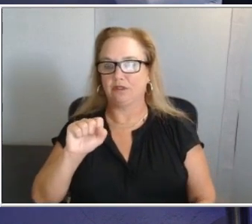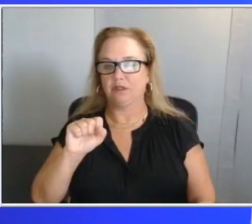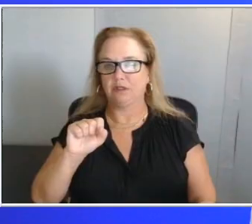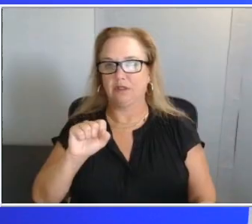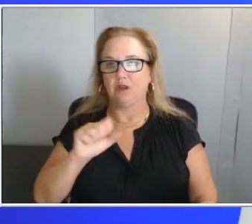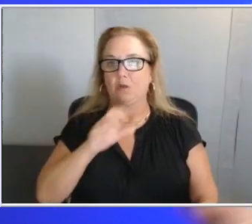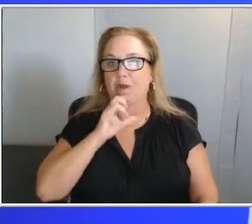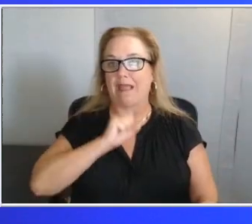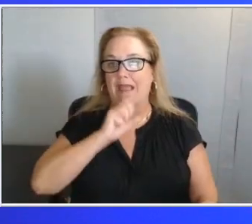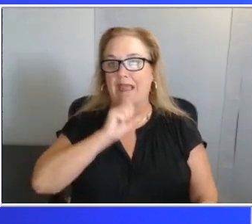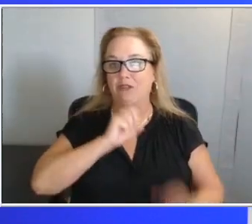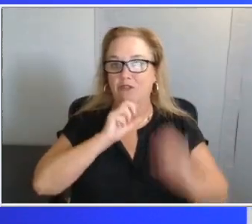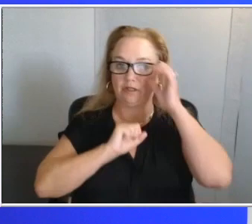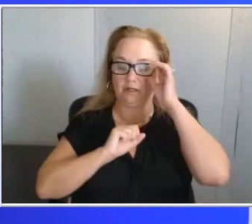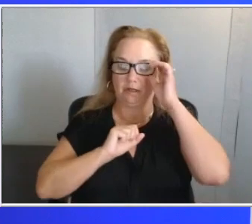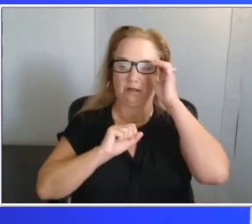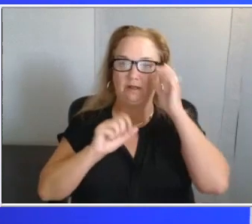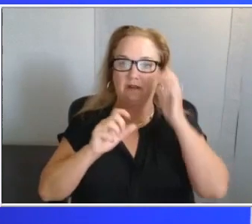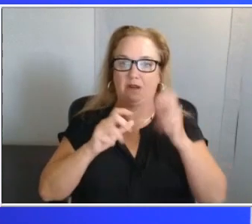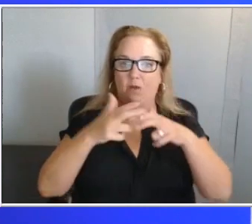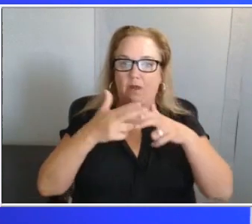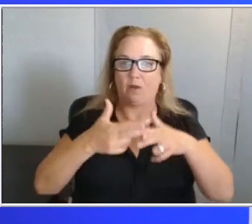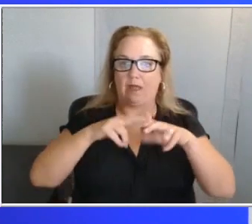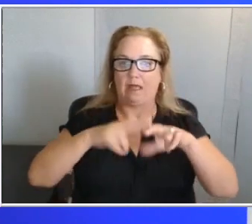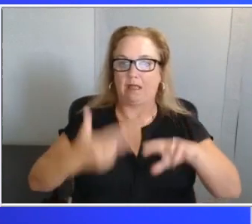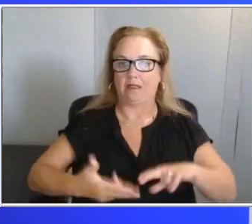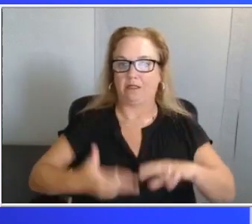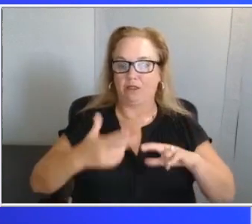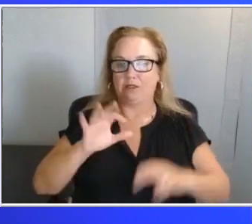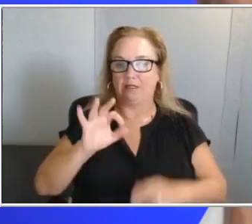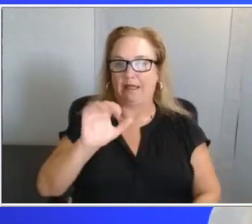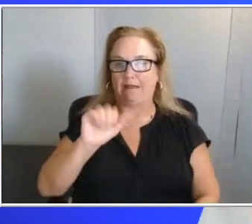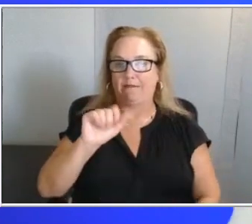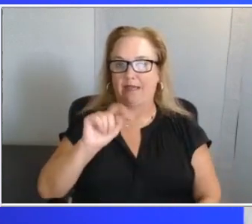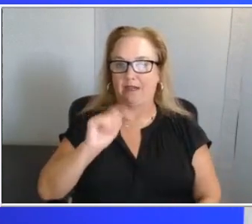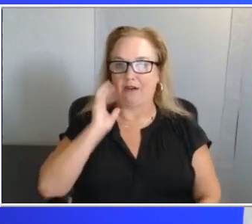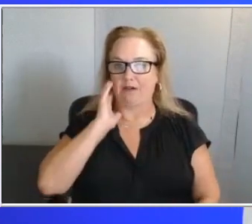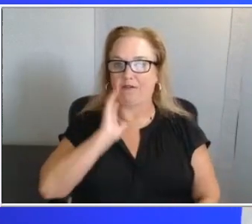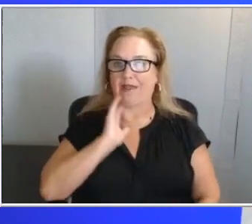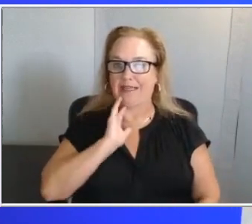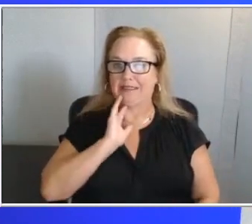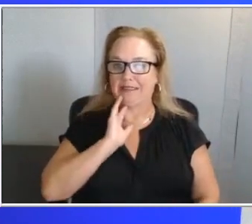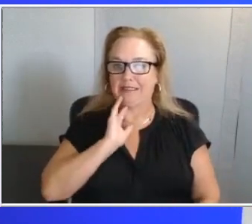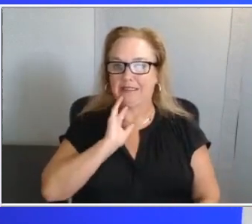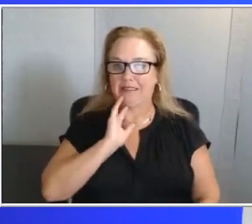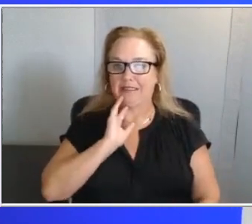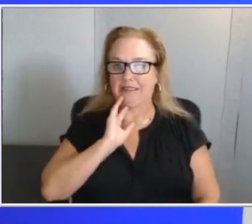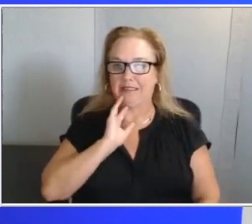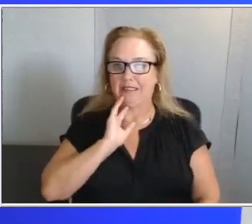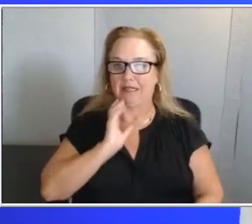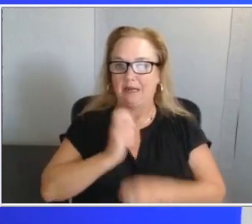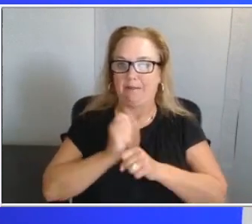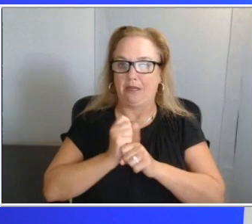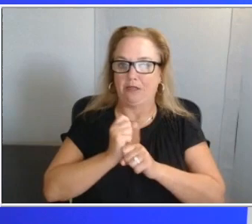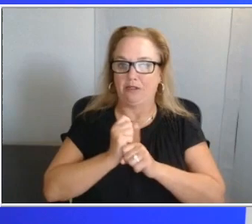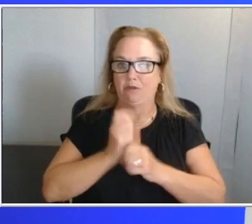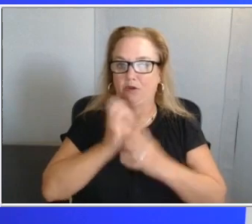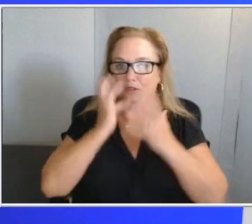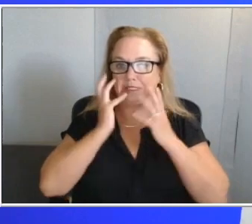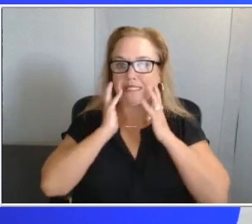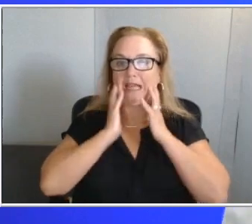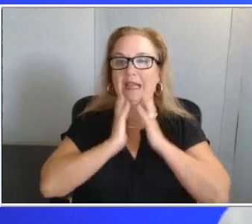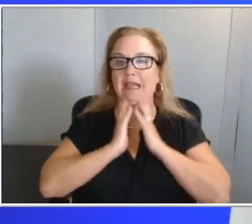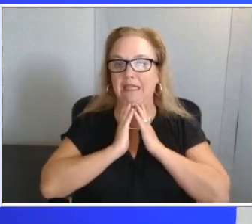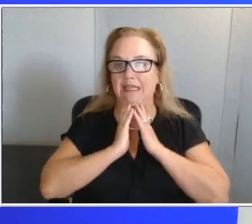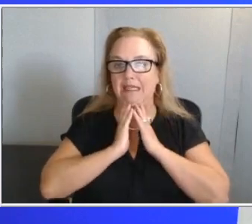aging, but also with weight loss, you lose some of the fat in your face, which then, you know, kind of makes you look a little more saggy and deflated Right. as